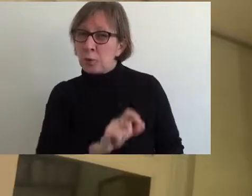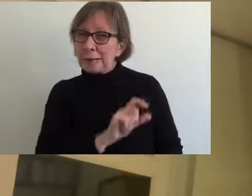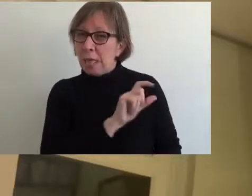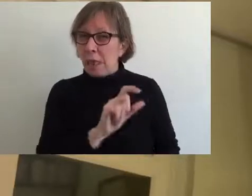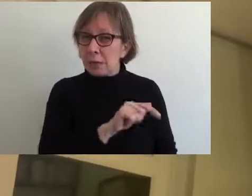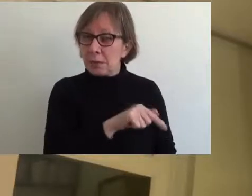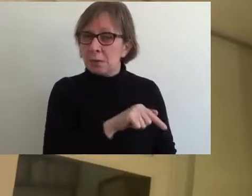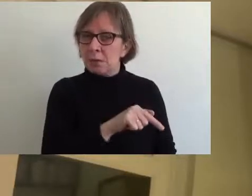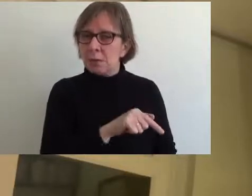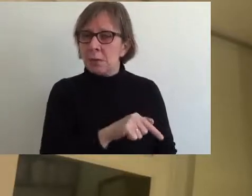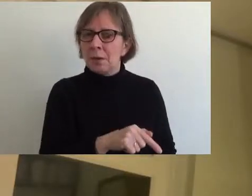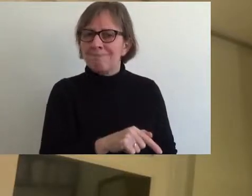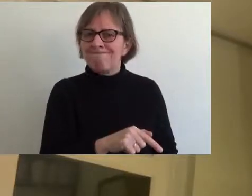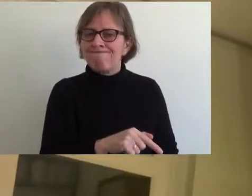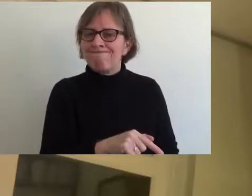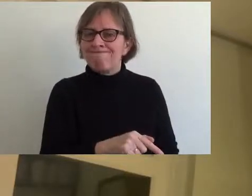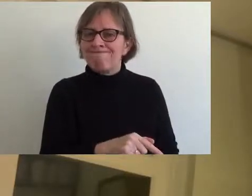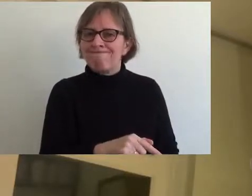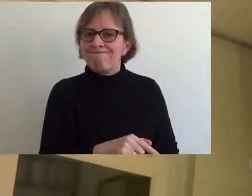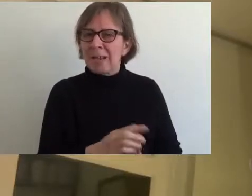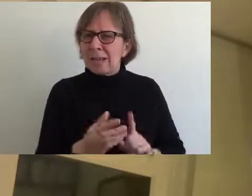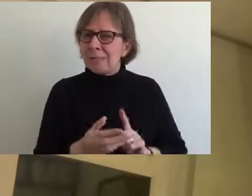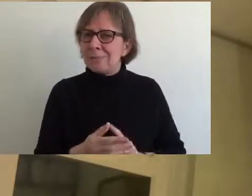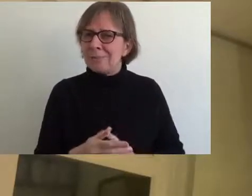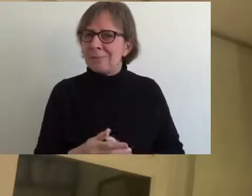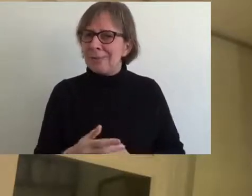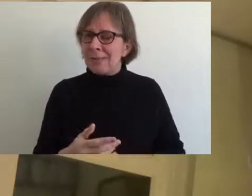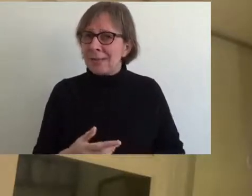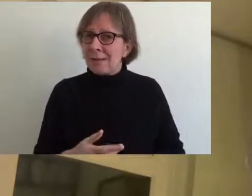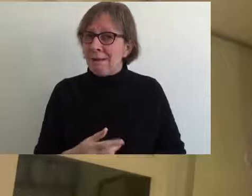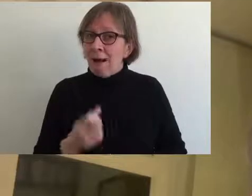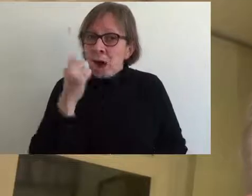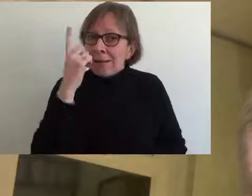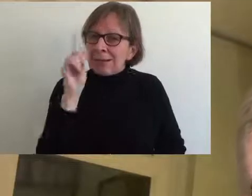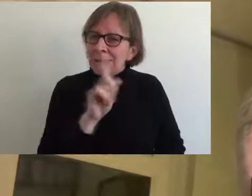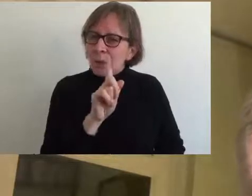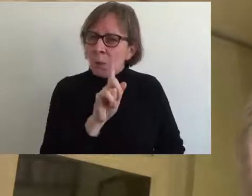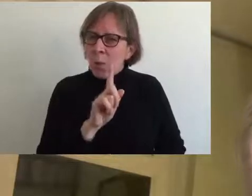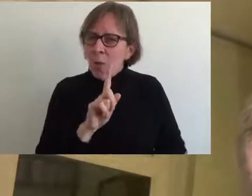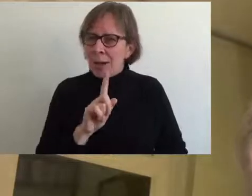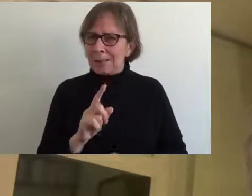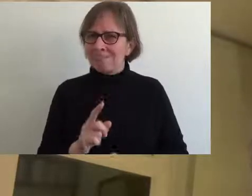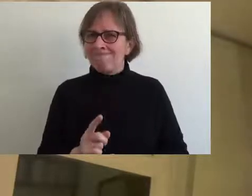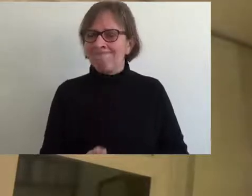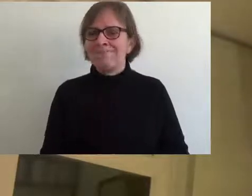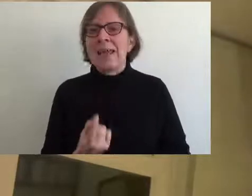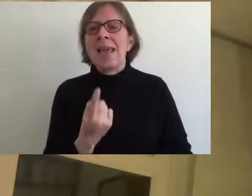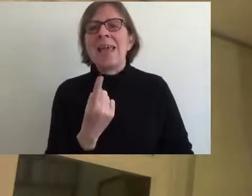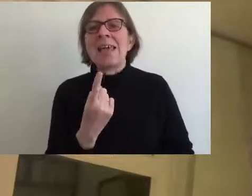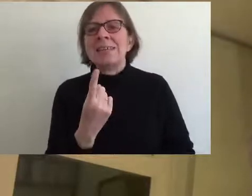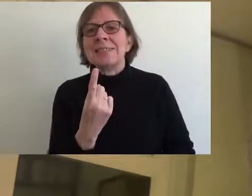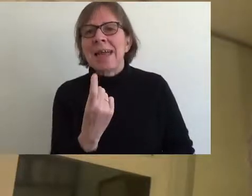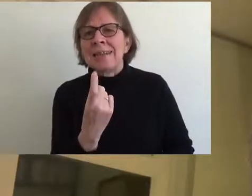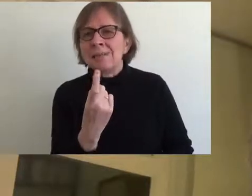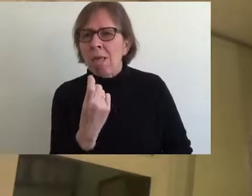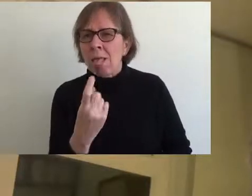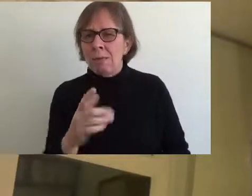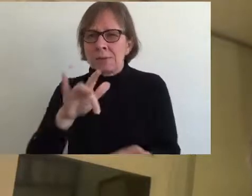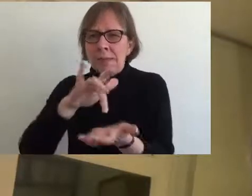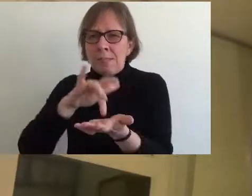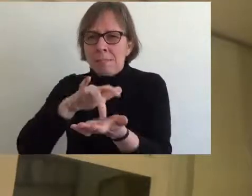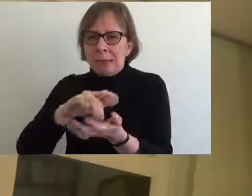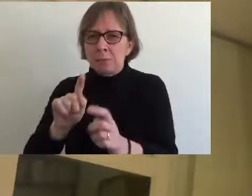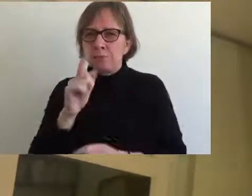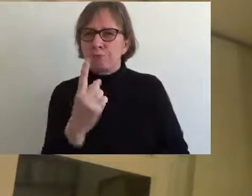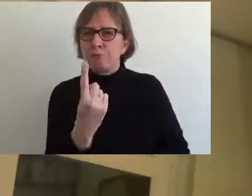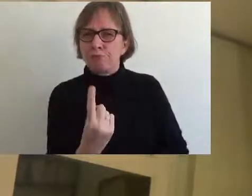Champ community in Switzerland, to do something that we can't do virtually. They suggested that A number of people